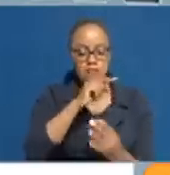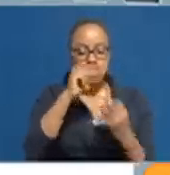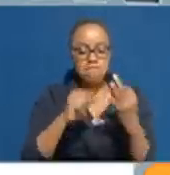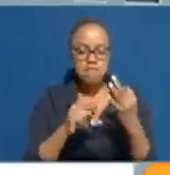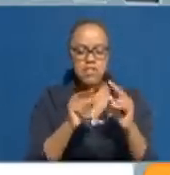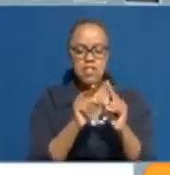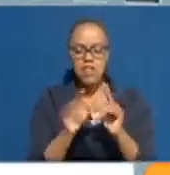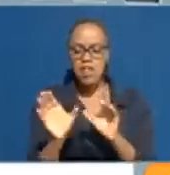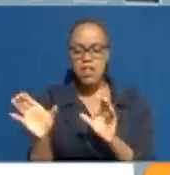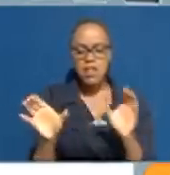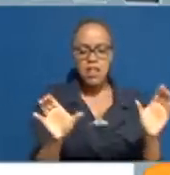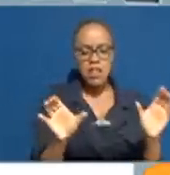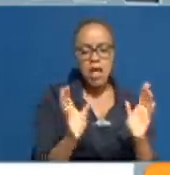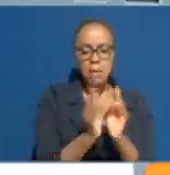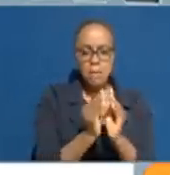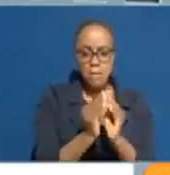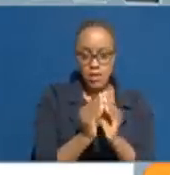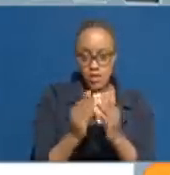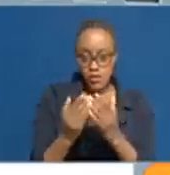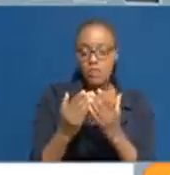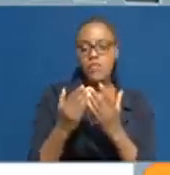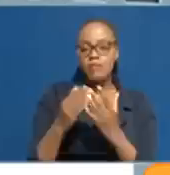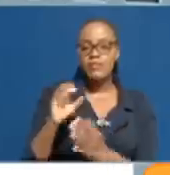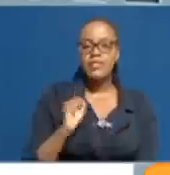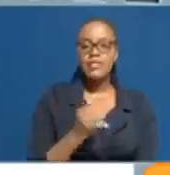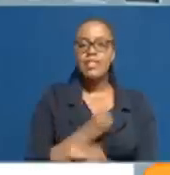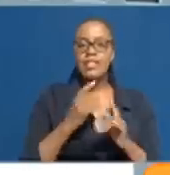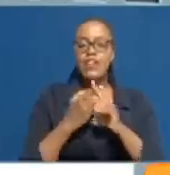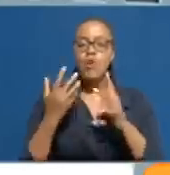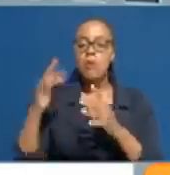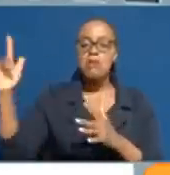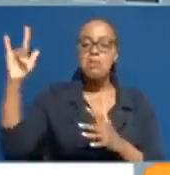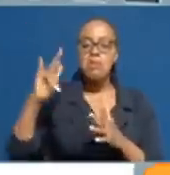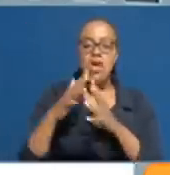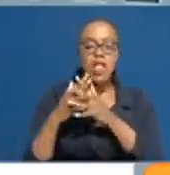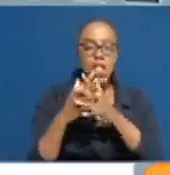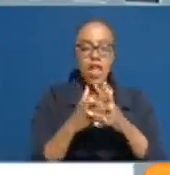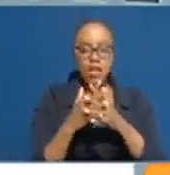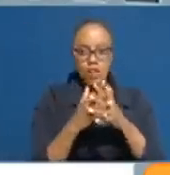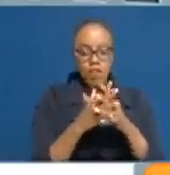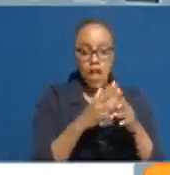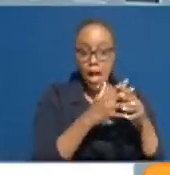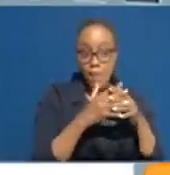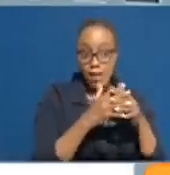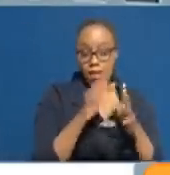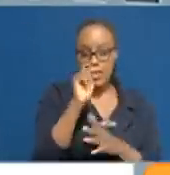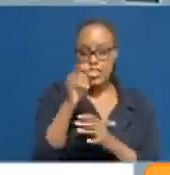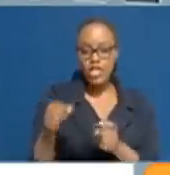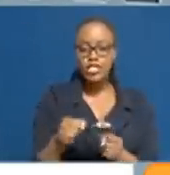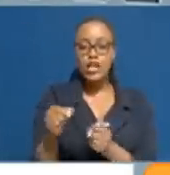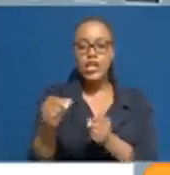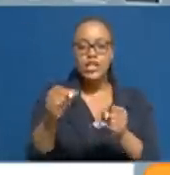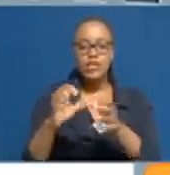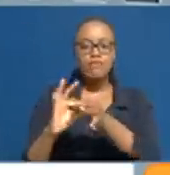have separately met a delegation of U.S. lawmakers who are in the country for U.S.-Kenya strategic cooperation